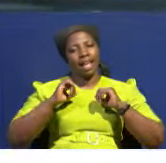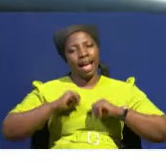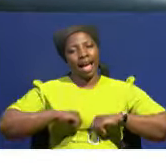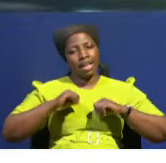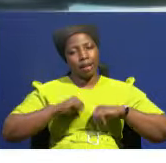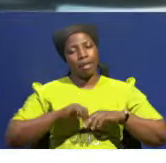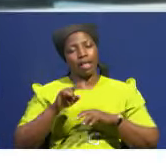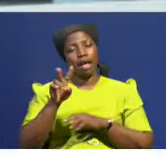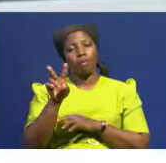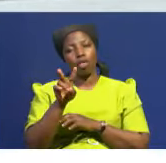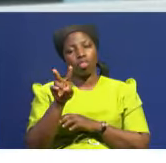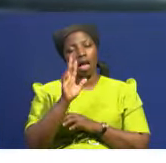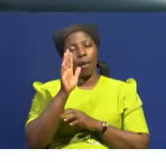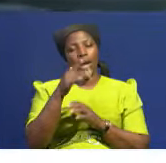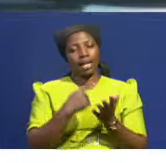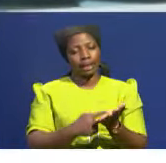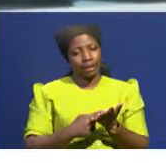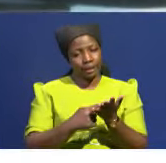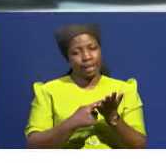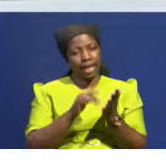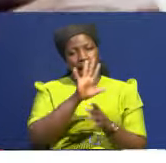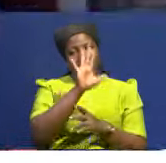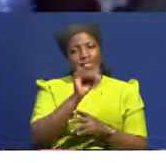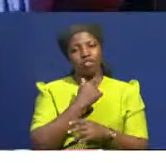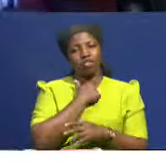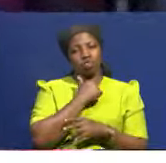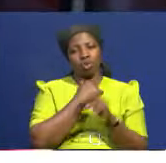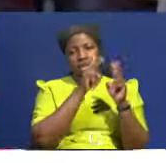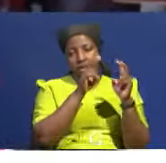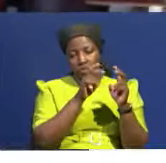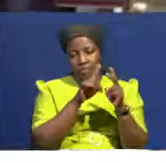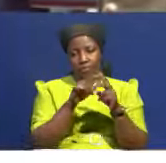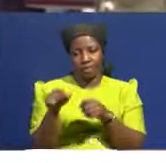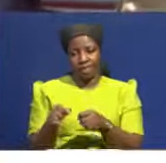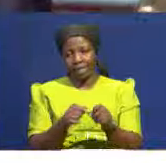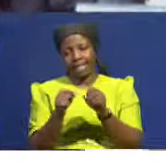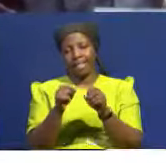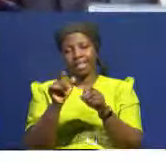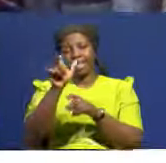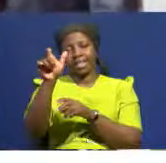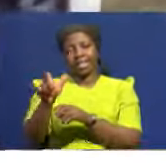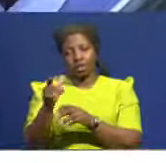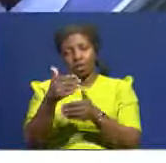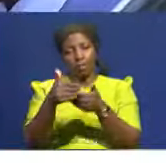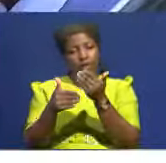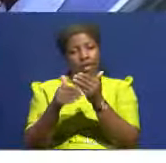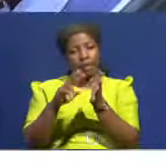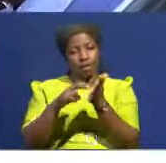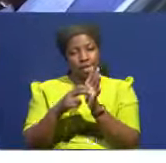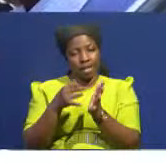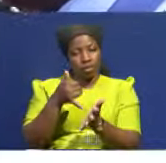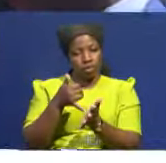two will also discuss matters African Union and strategic regional infrastructure projects,